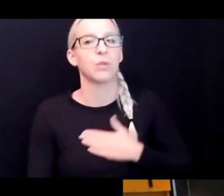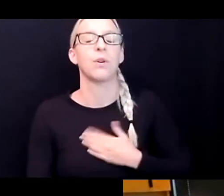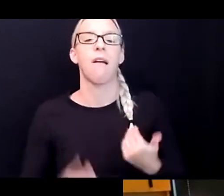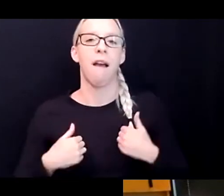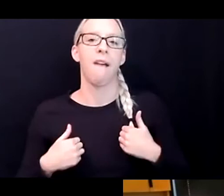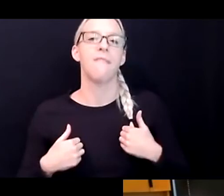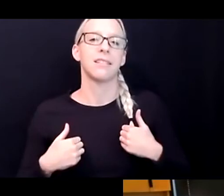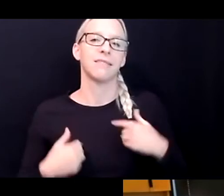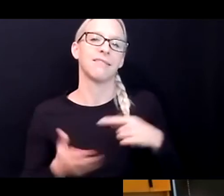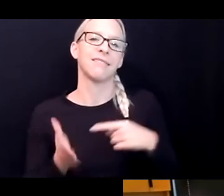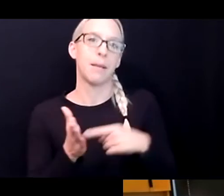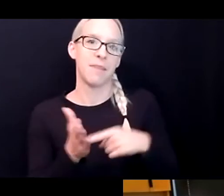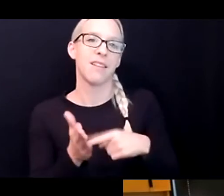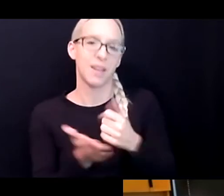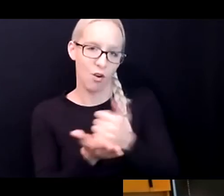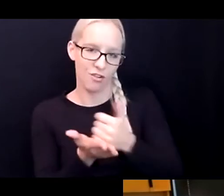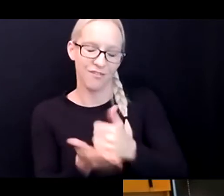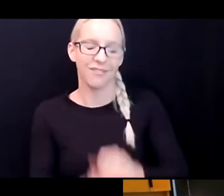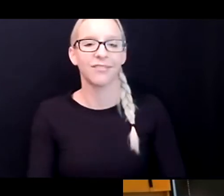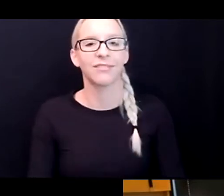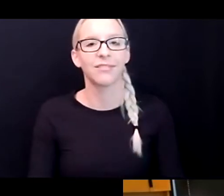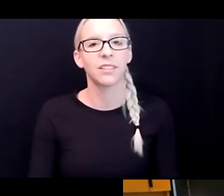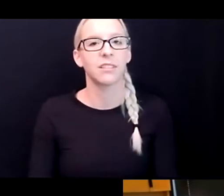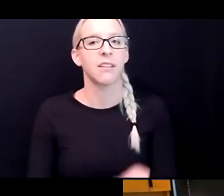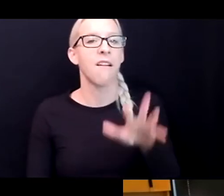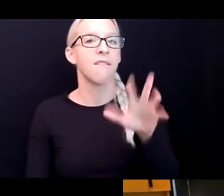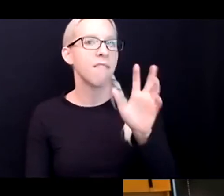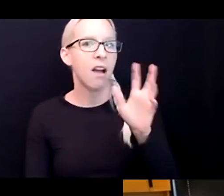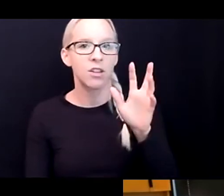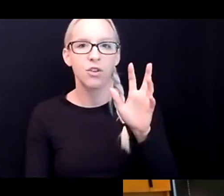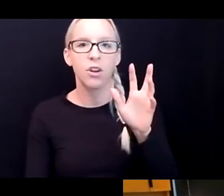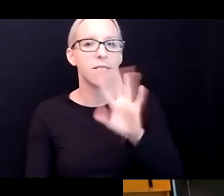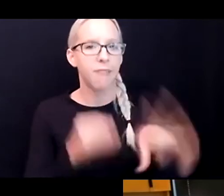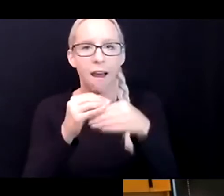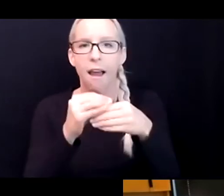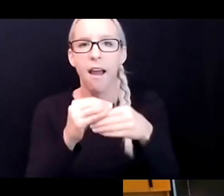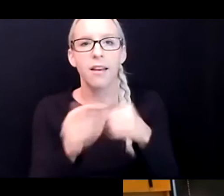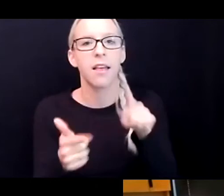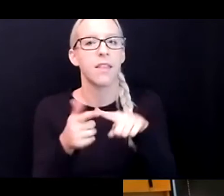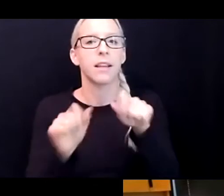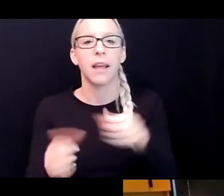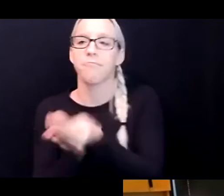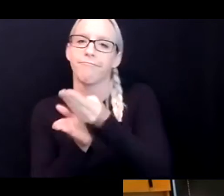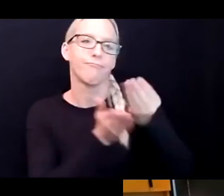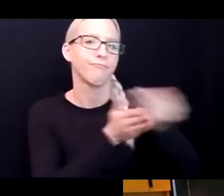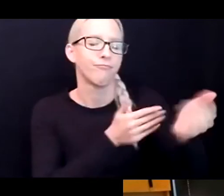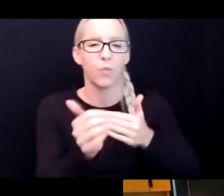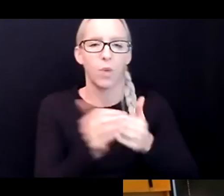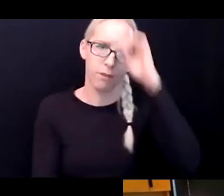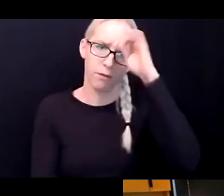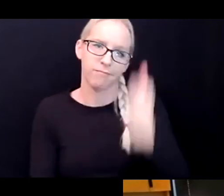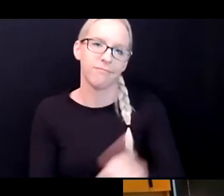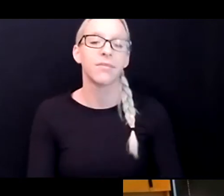card, because then they can say, let's load $500 on it, and that's their spend money. Whether it's like I can drop them off at the store and they